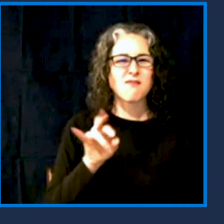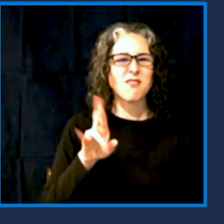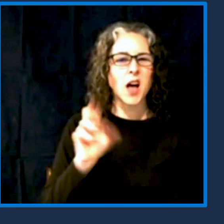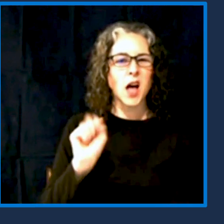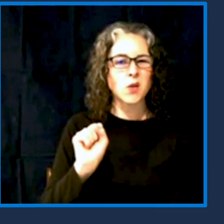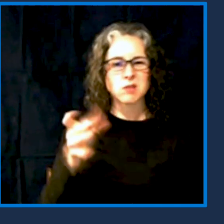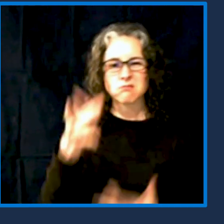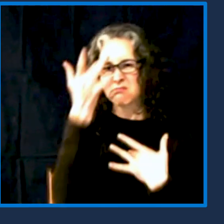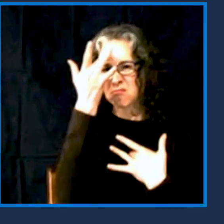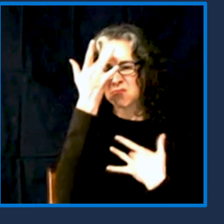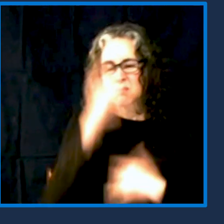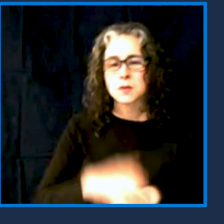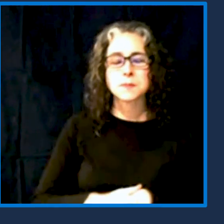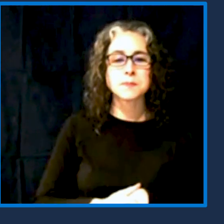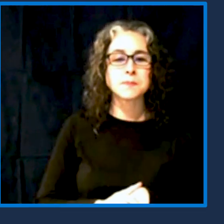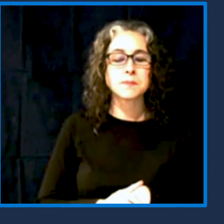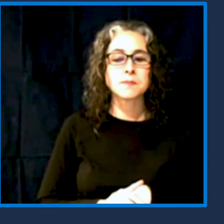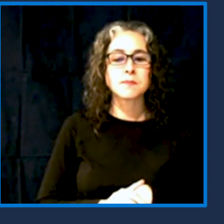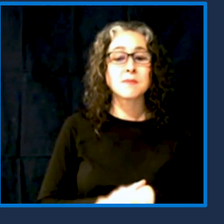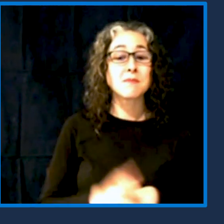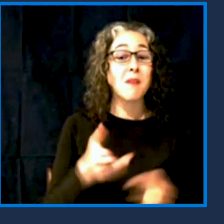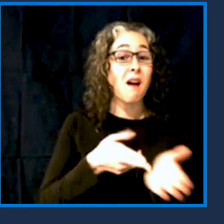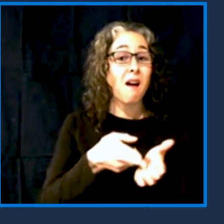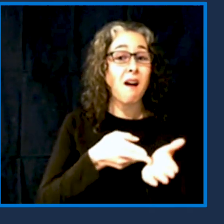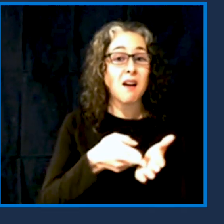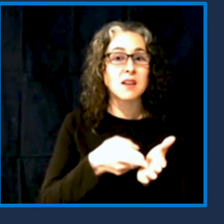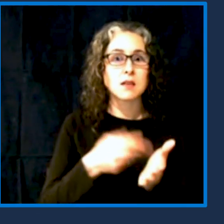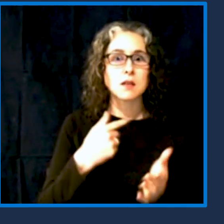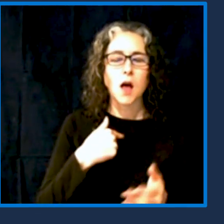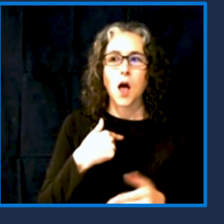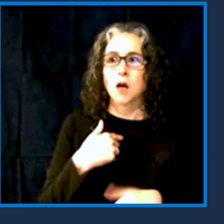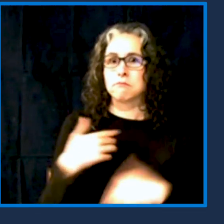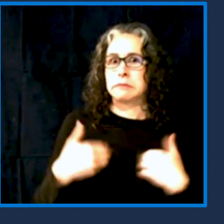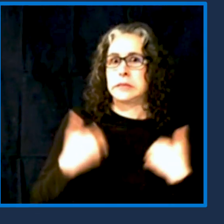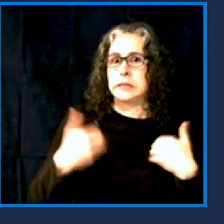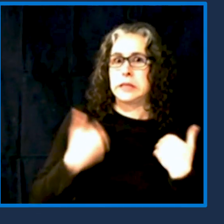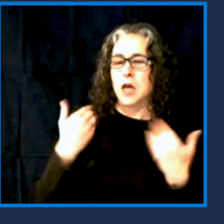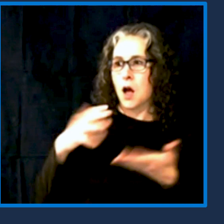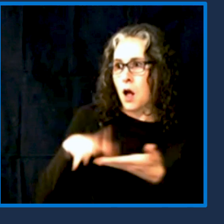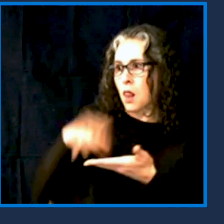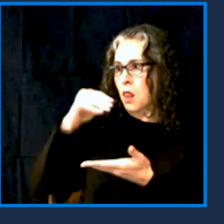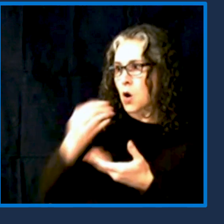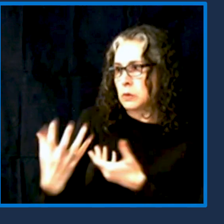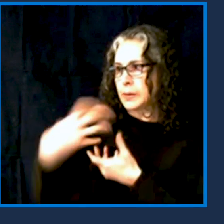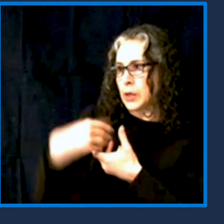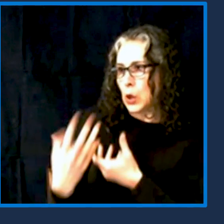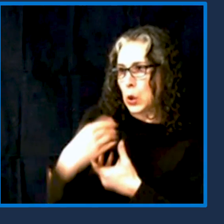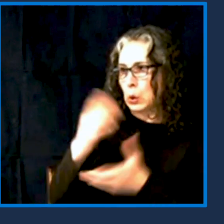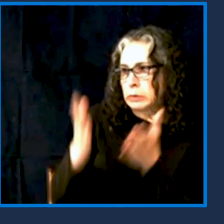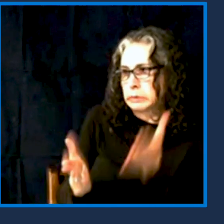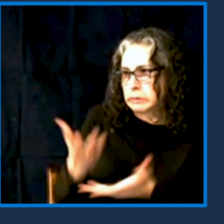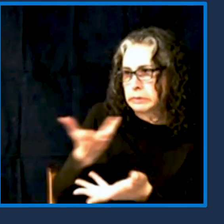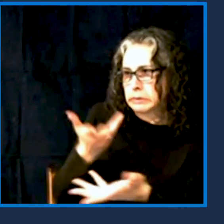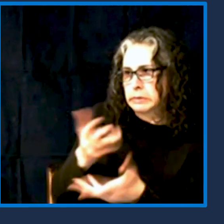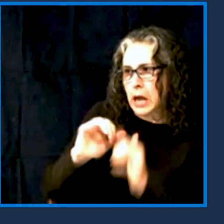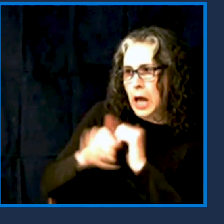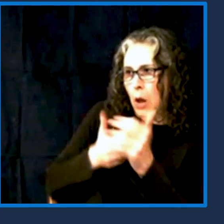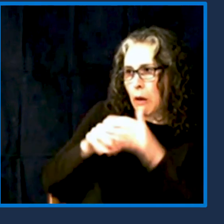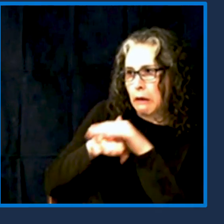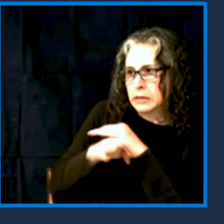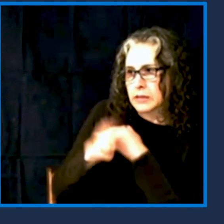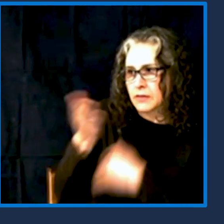exposure. Well, honestly, I've had my early learnings of being inclusive while making things accessible for